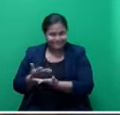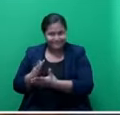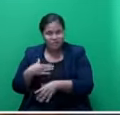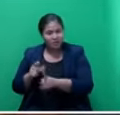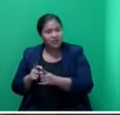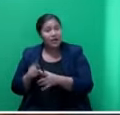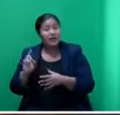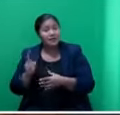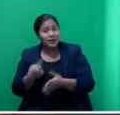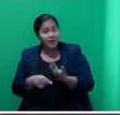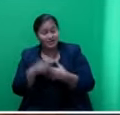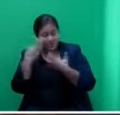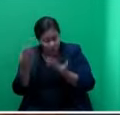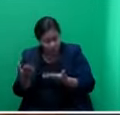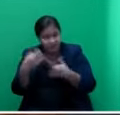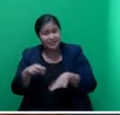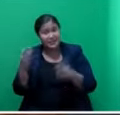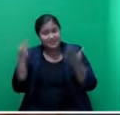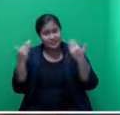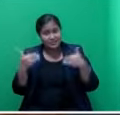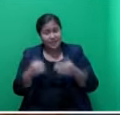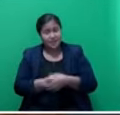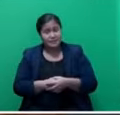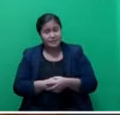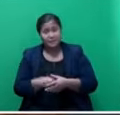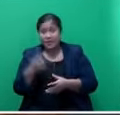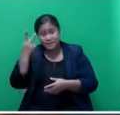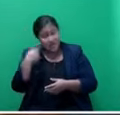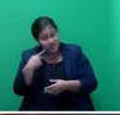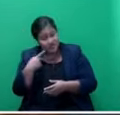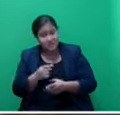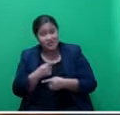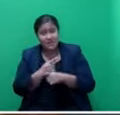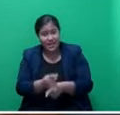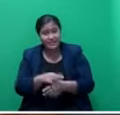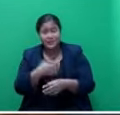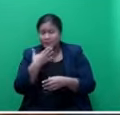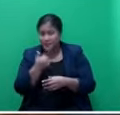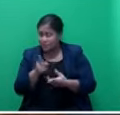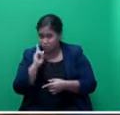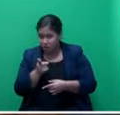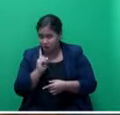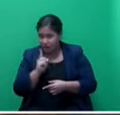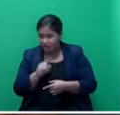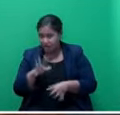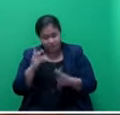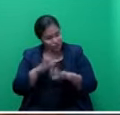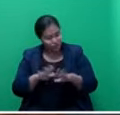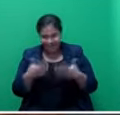But Honourable Speaker and Honourable Members, parents and guardians, be warned, our children are in grave